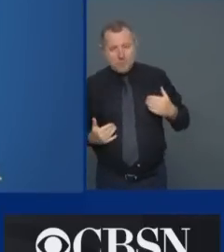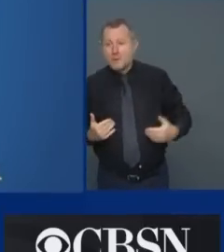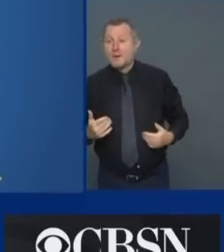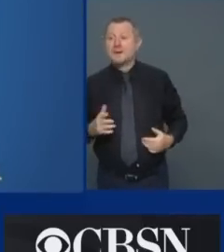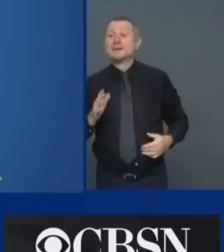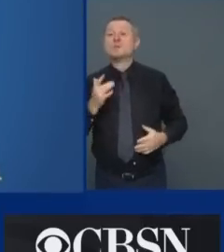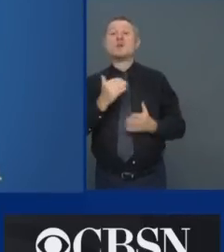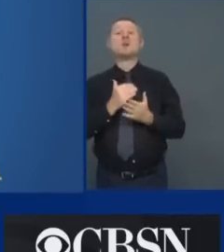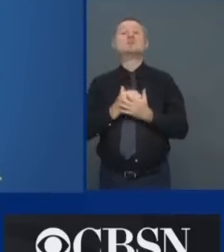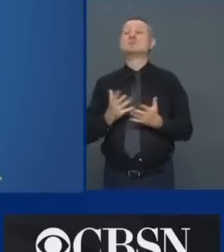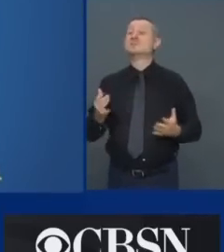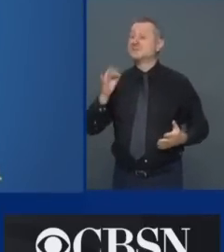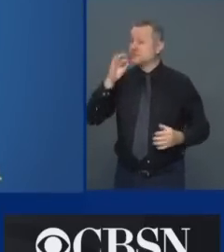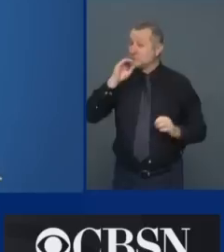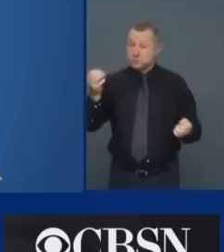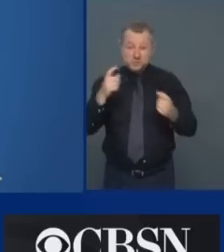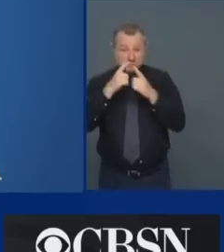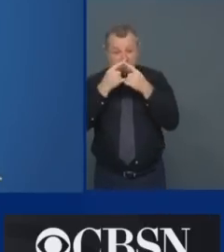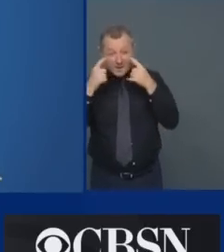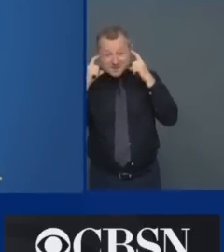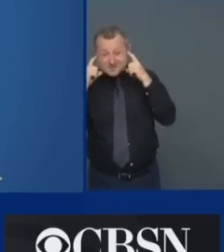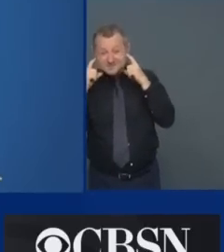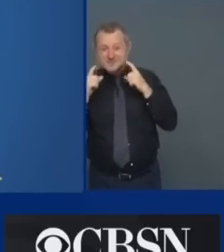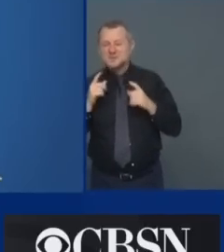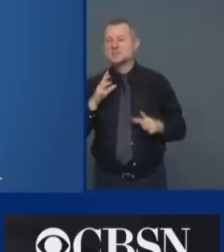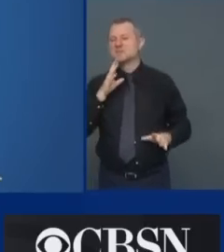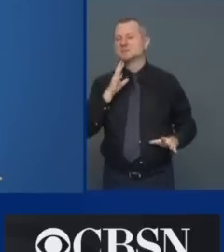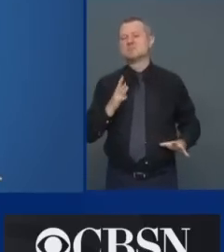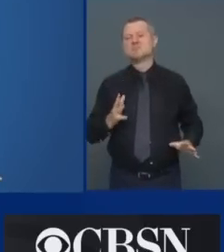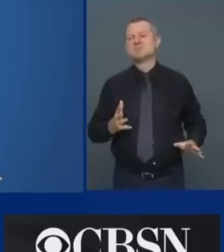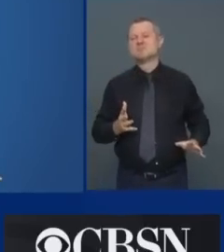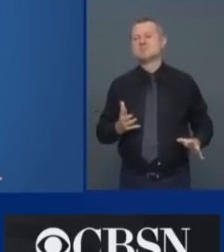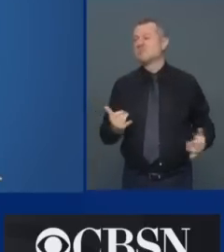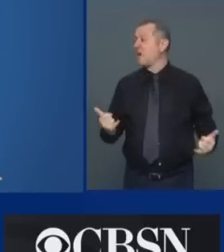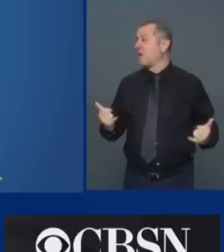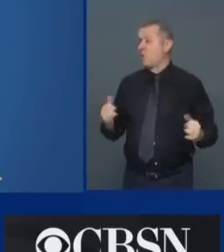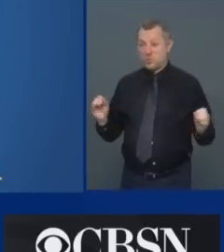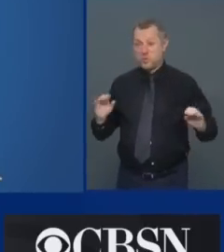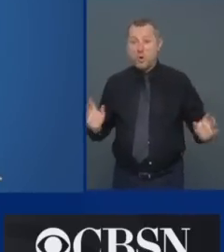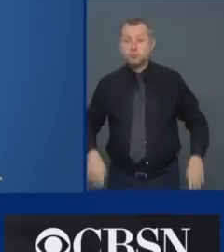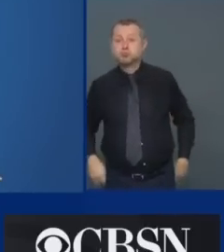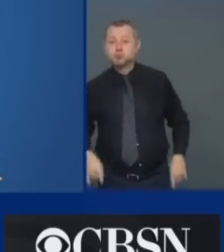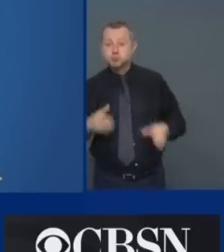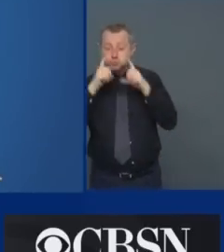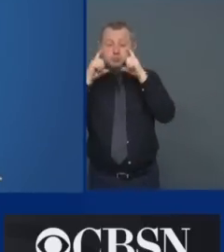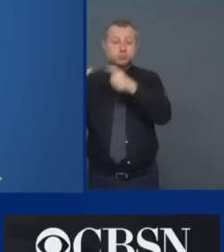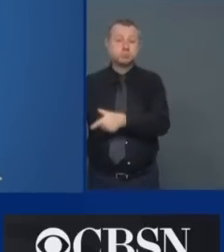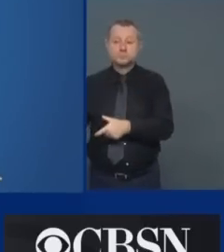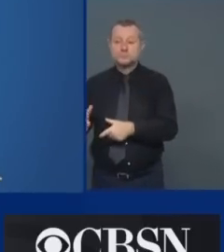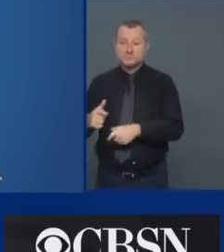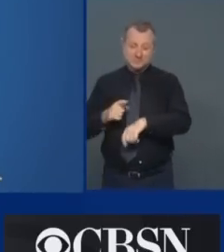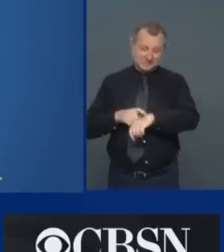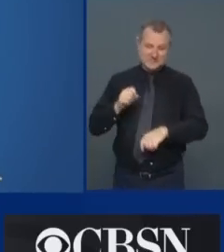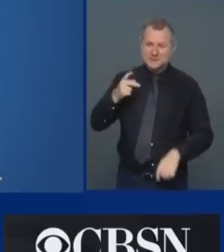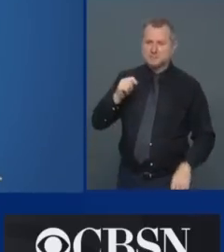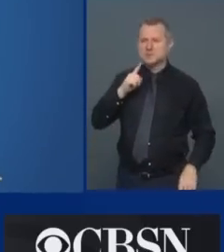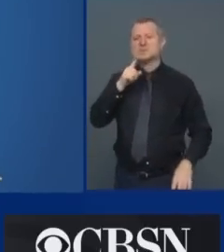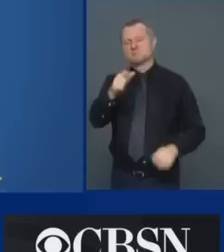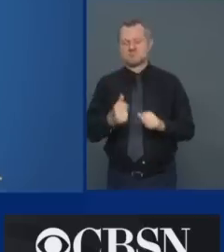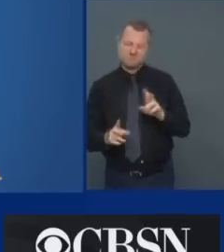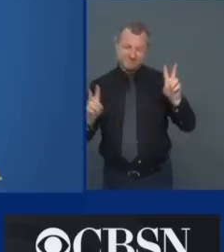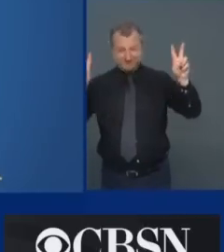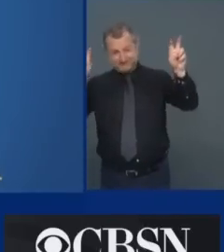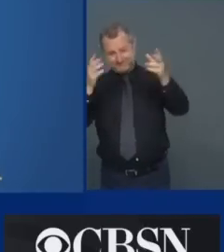mask, at this point, it's just dumb. It's just dumb. You've heard from